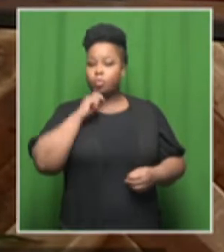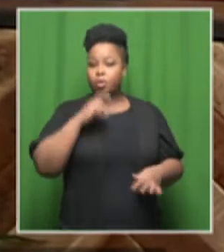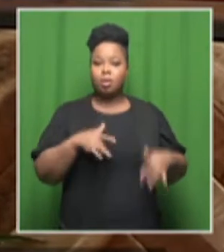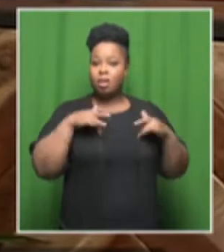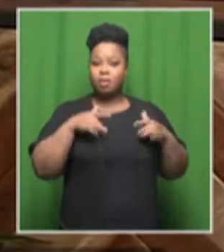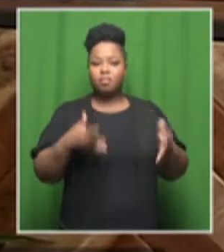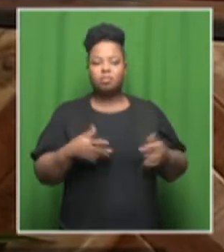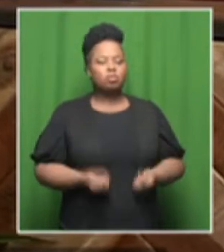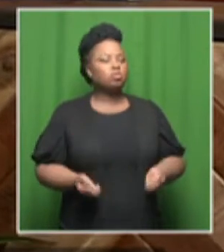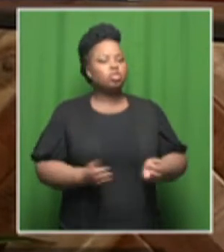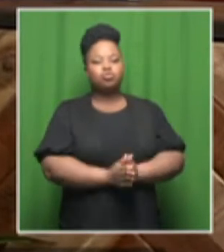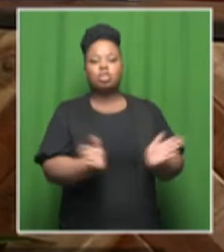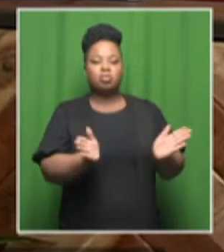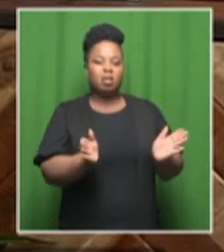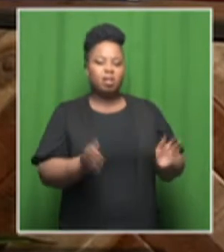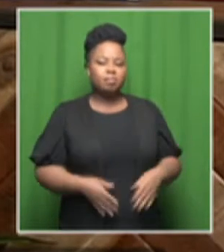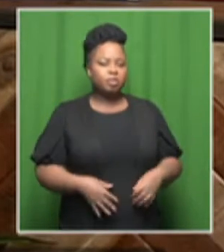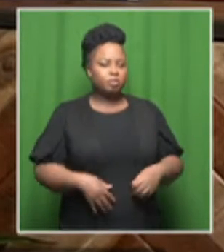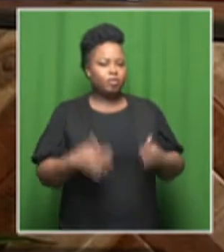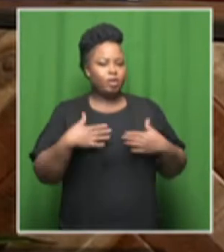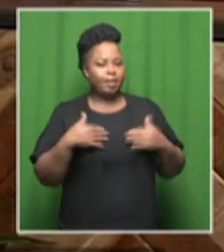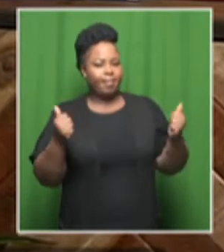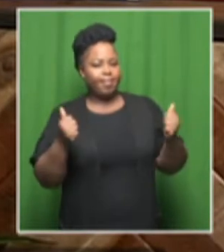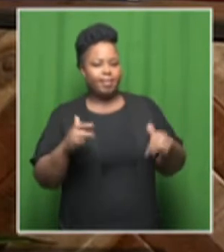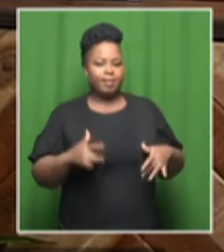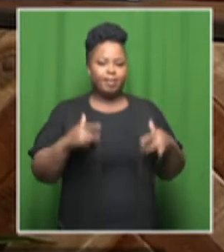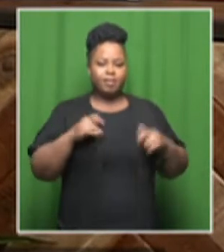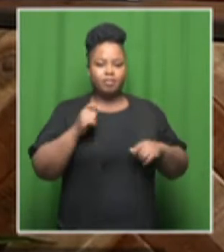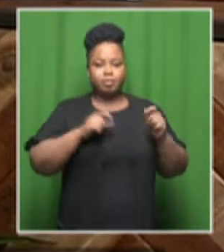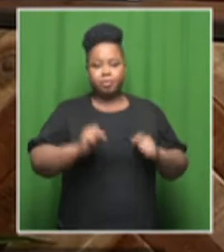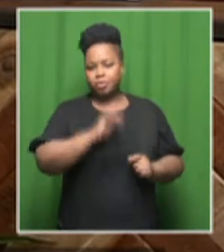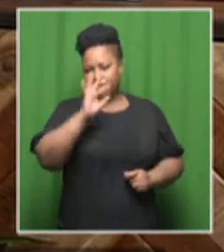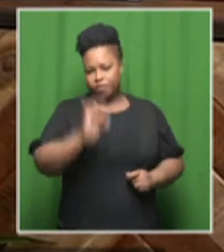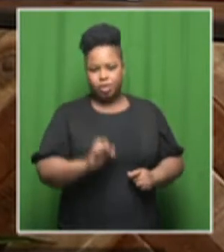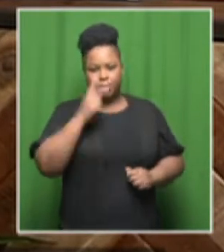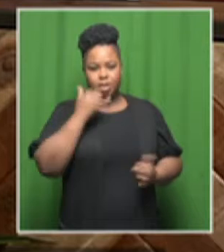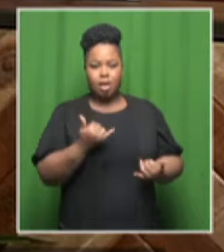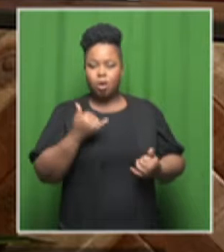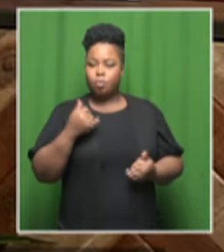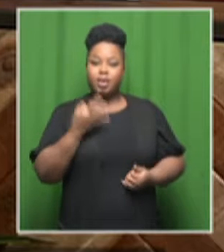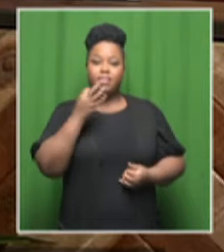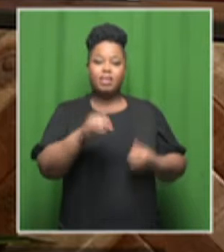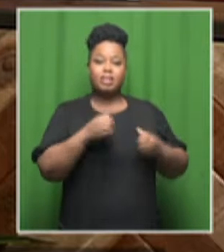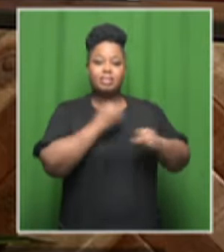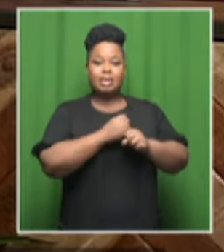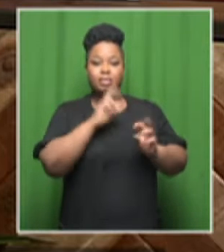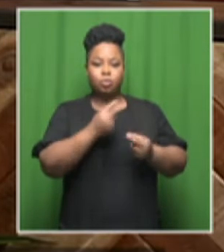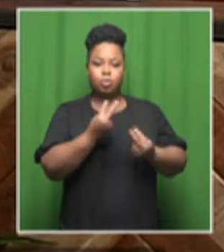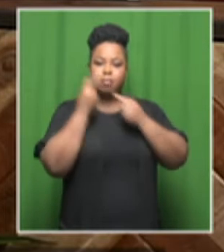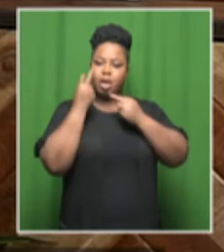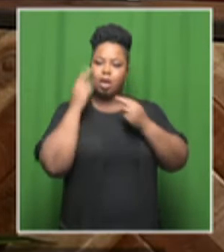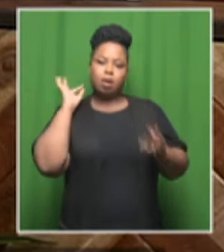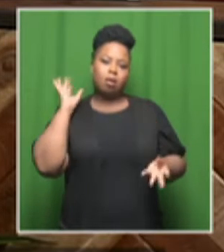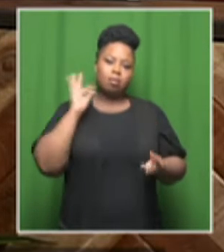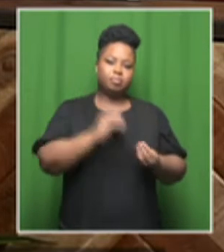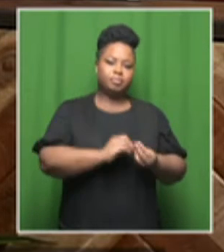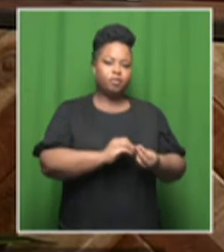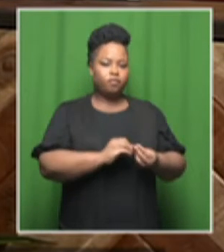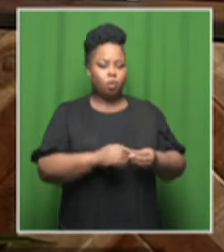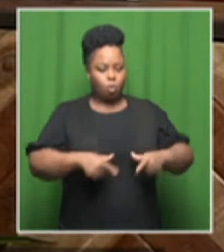and also just in general for the health and life of South Africans. If we look back at 30 years of democracy, egg